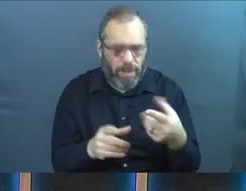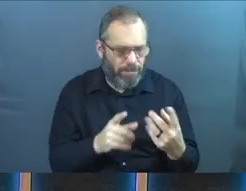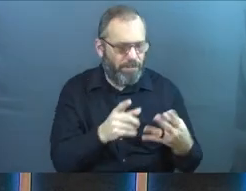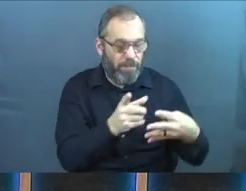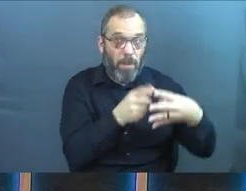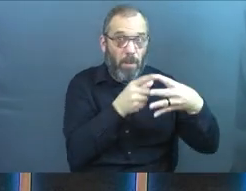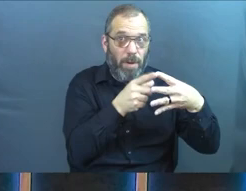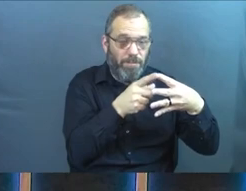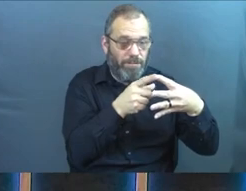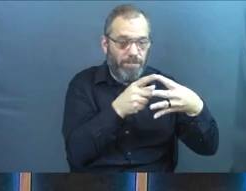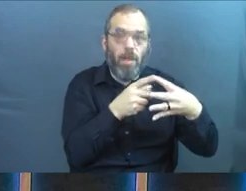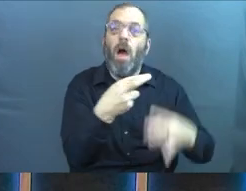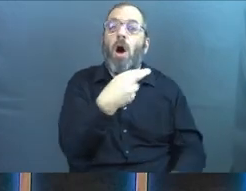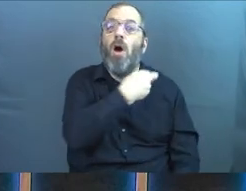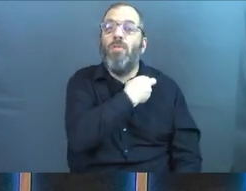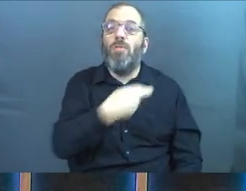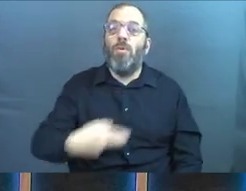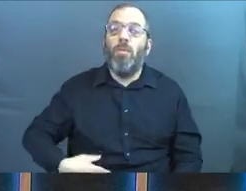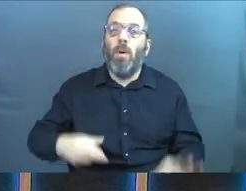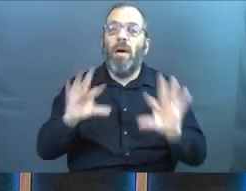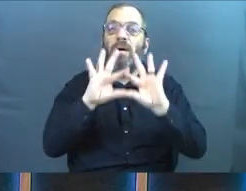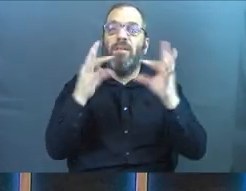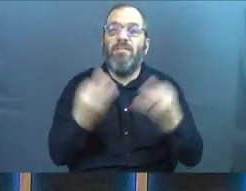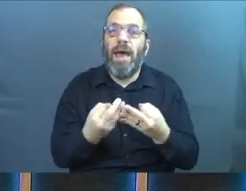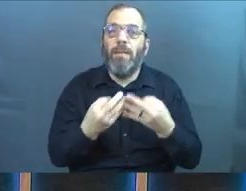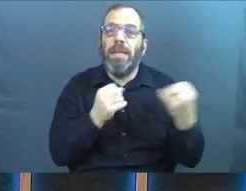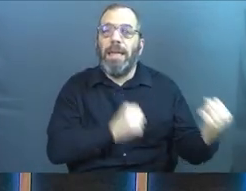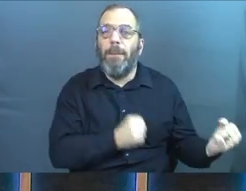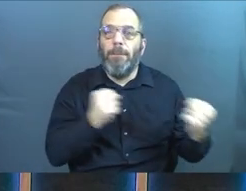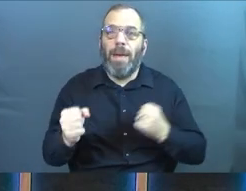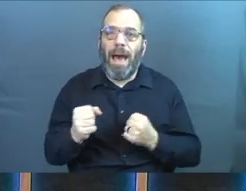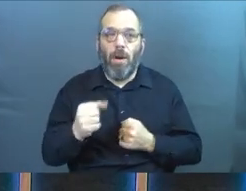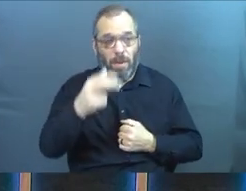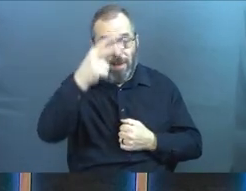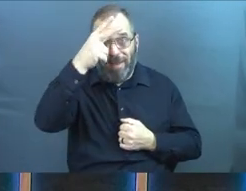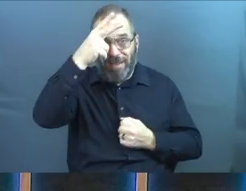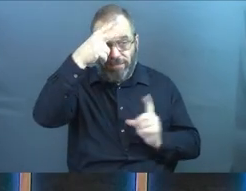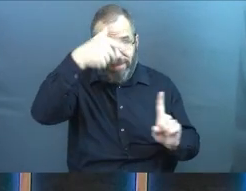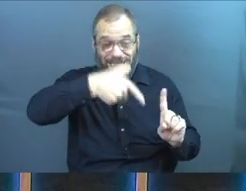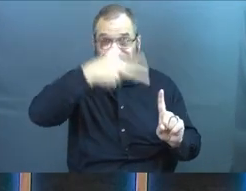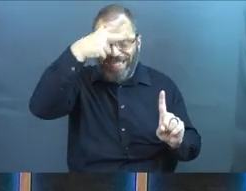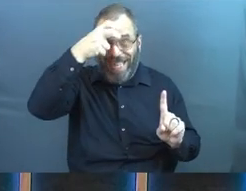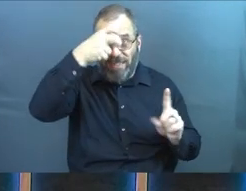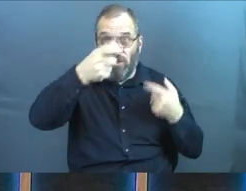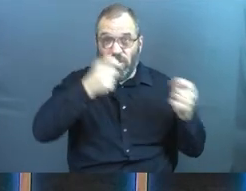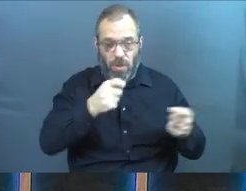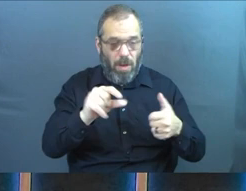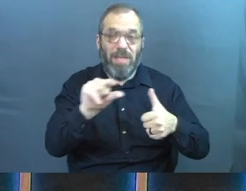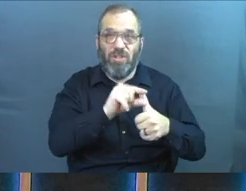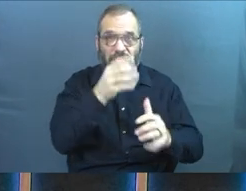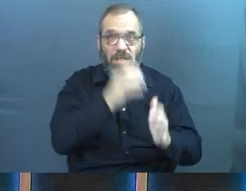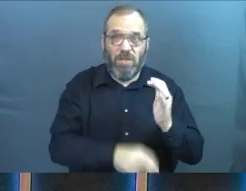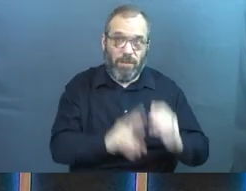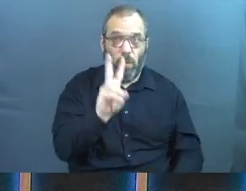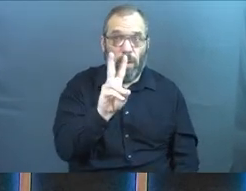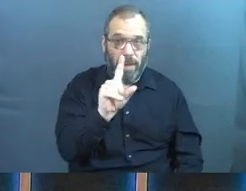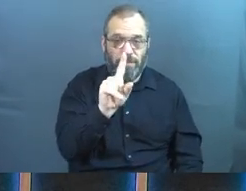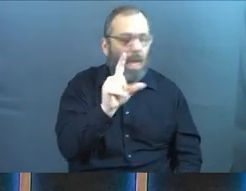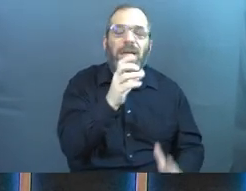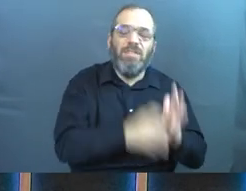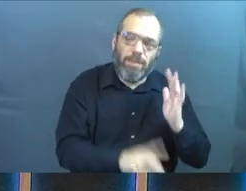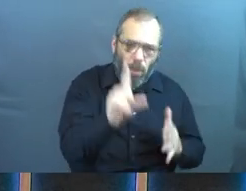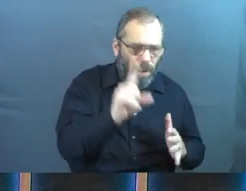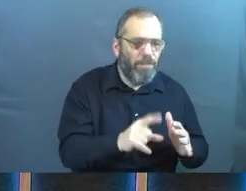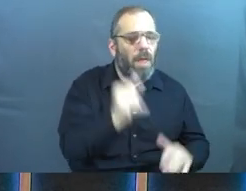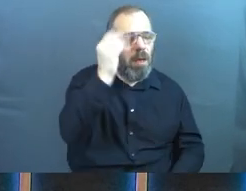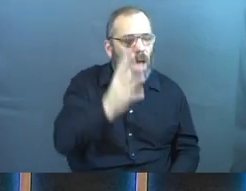First off, the royal family in power. Satan is given control. Genesis chapter 1. Then God